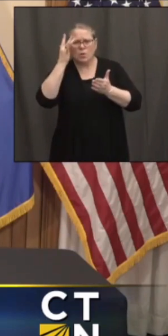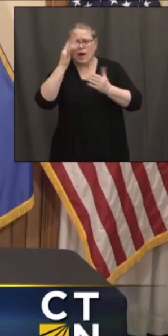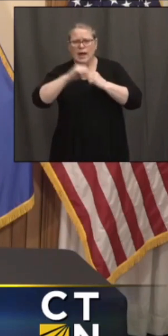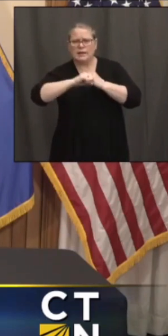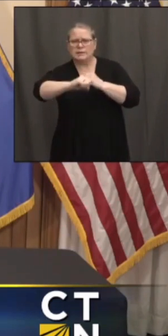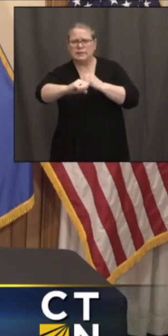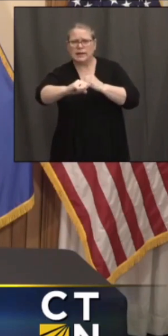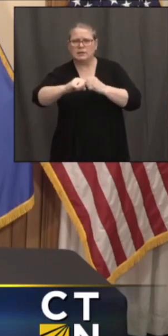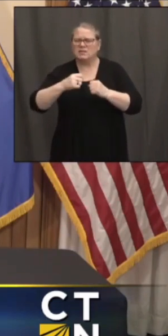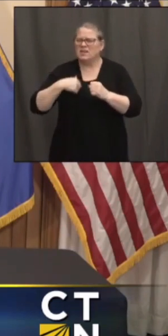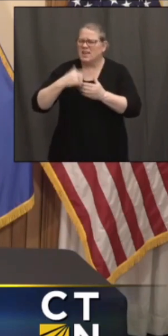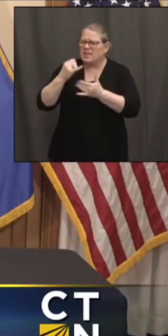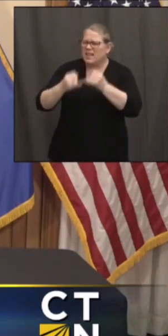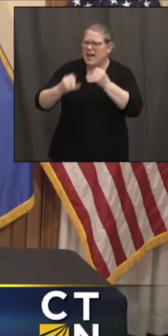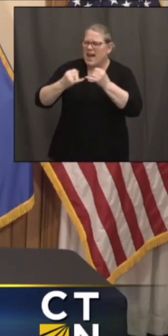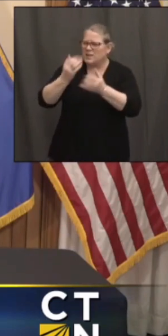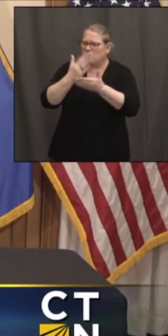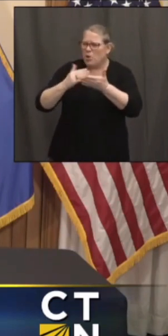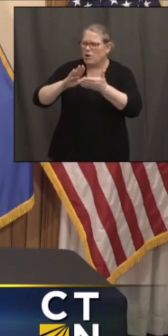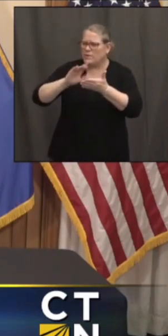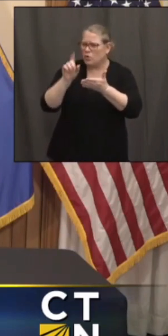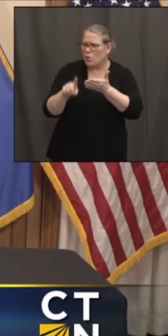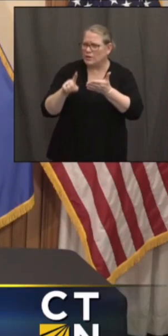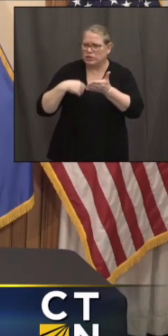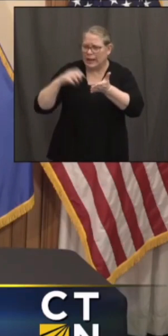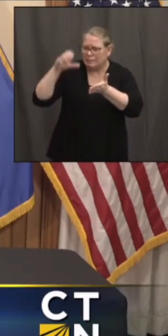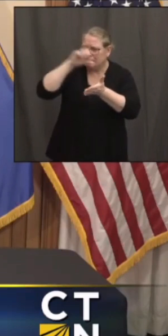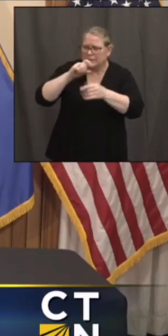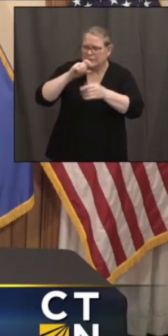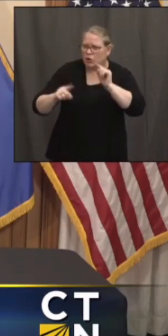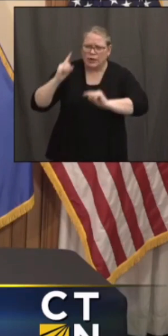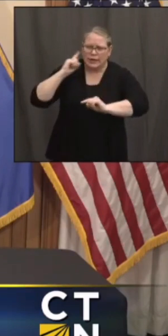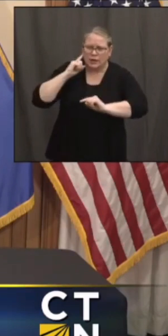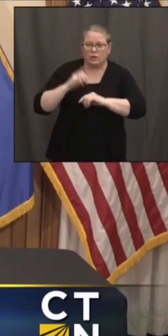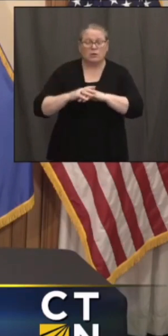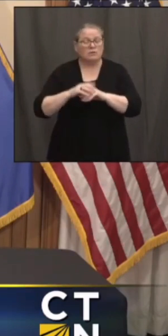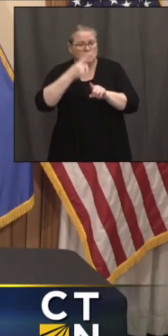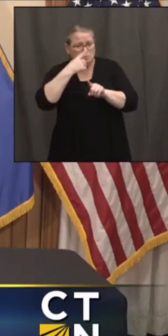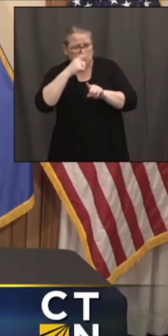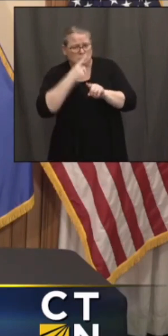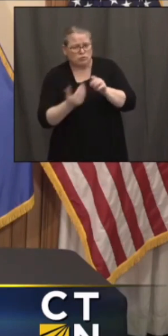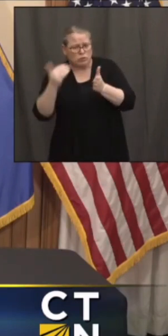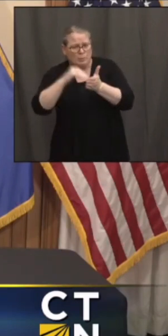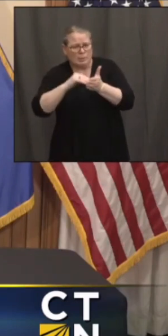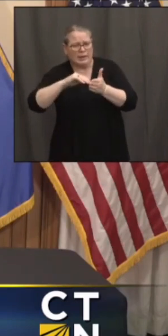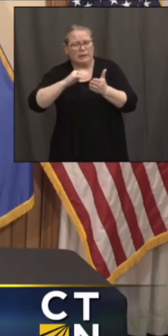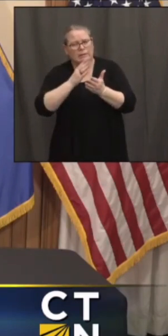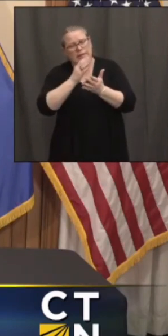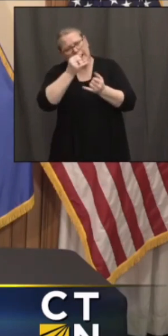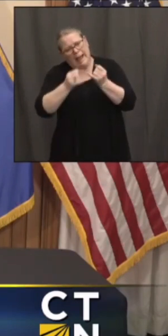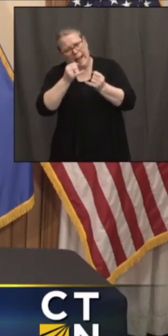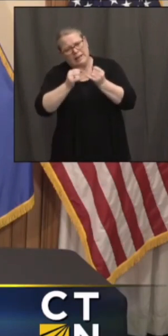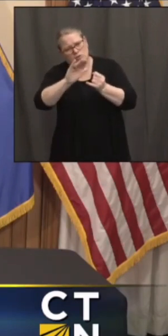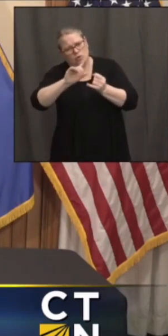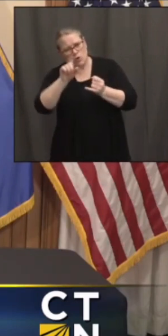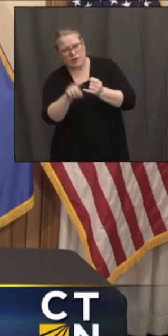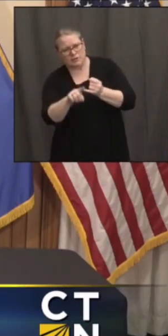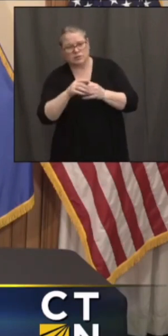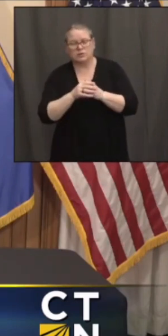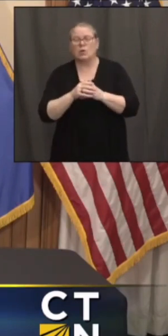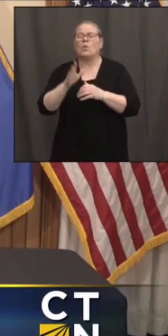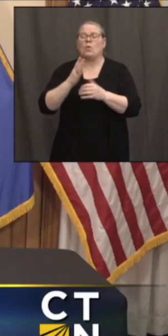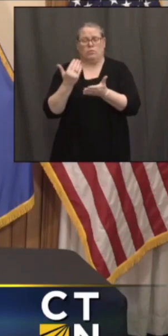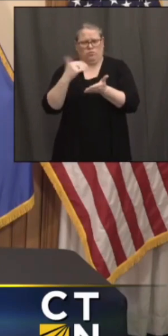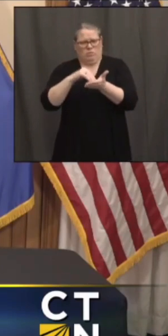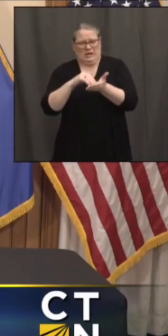that. Could you repeat the second part of your question, Matt? Oh, yes, Governor. So what aspects of the current order do